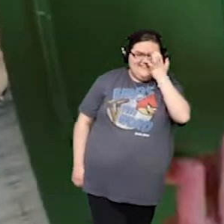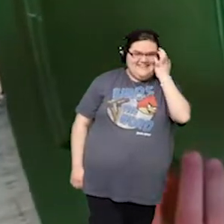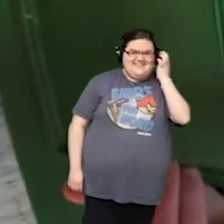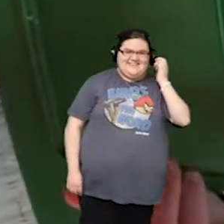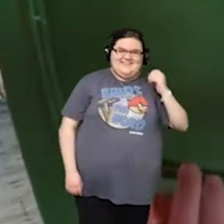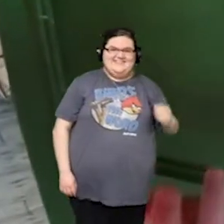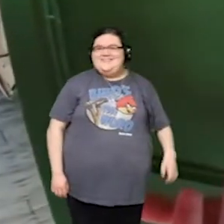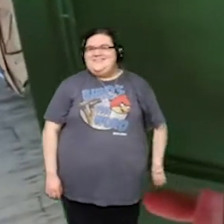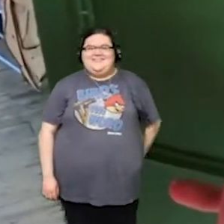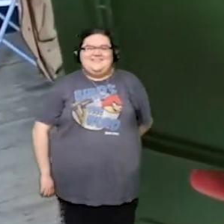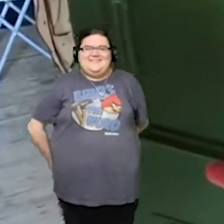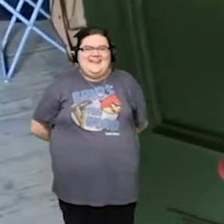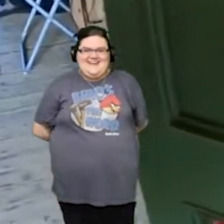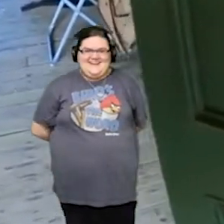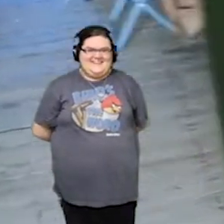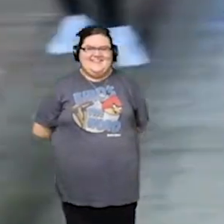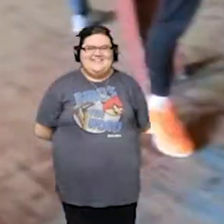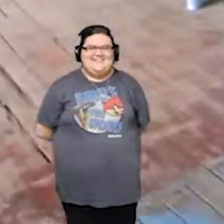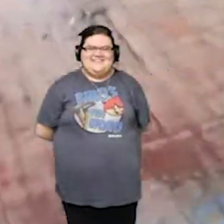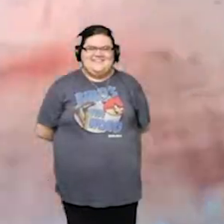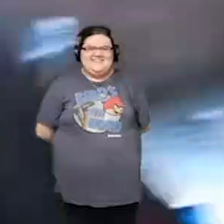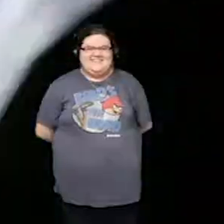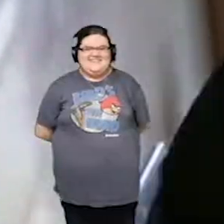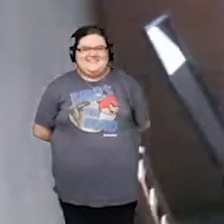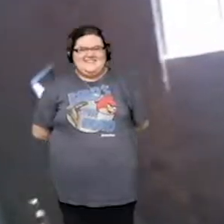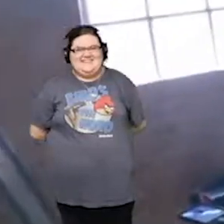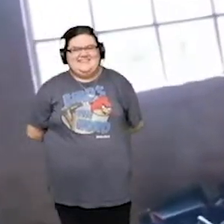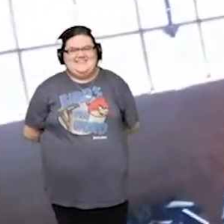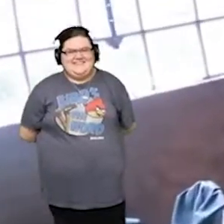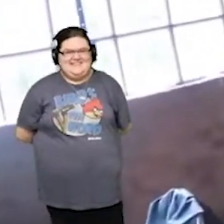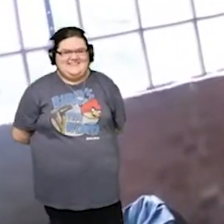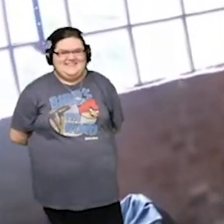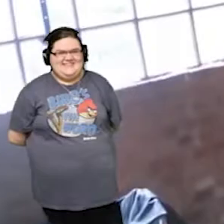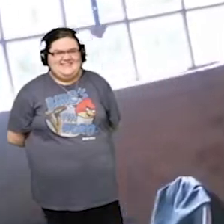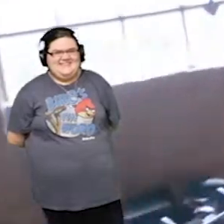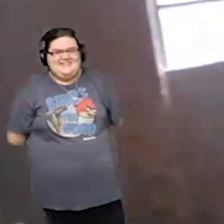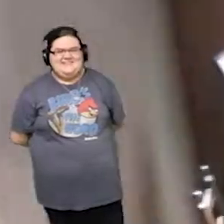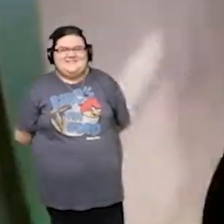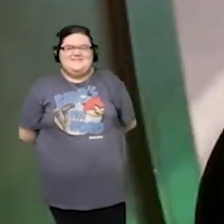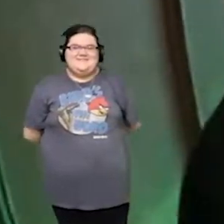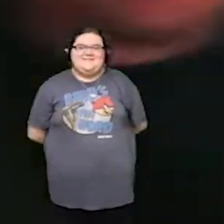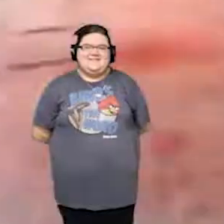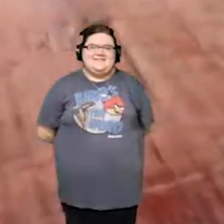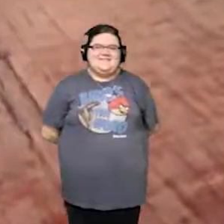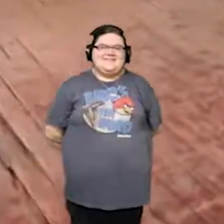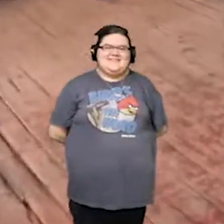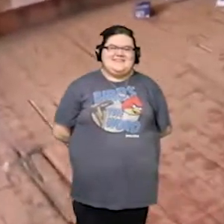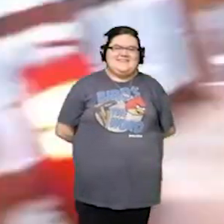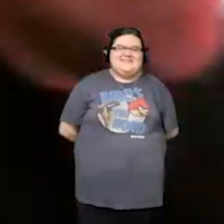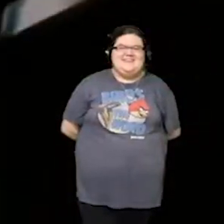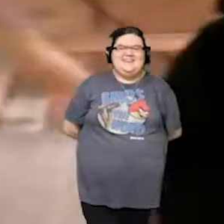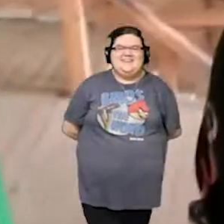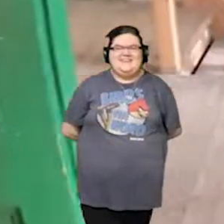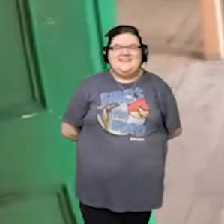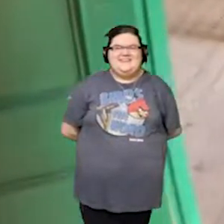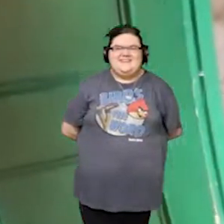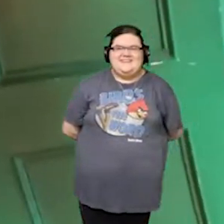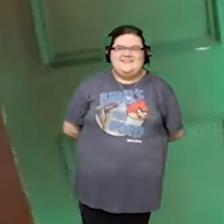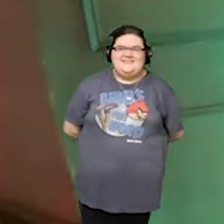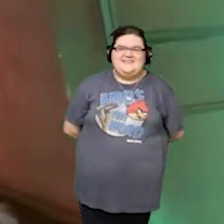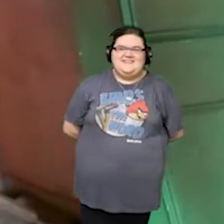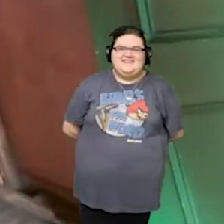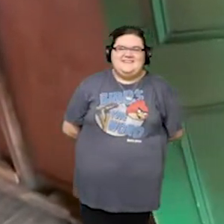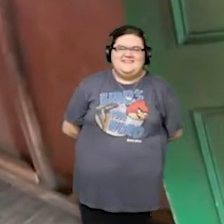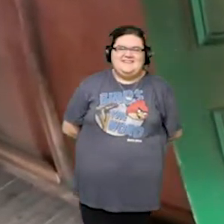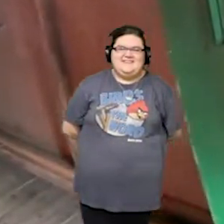Wait, you just have to wear that until it grows back. Yeah. I think that. Oh, mate. Let's see it again. I actually didn't think you'd actually done it. Look at the side. Oh, God, that